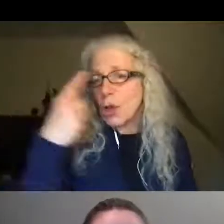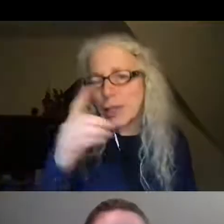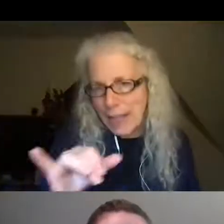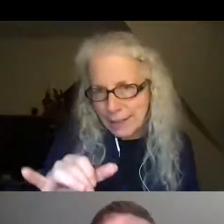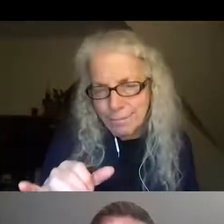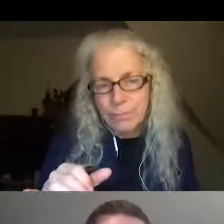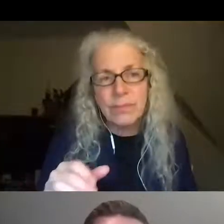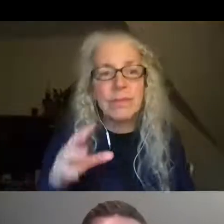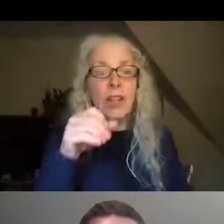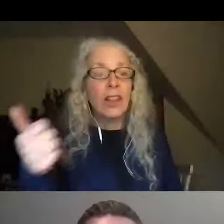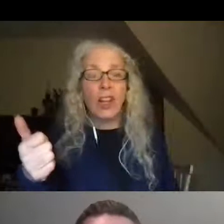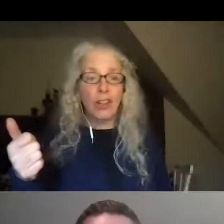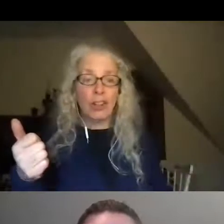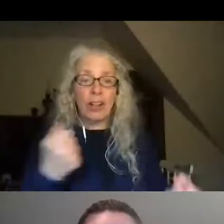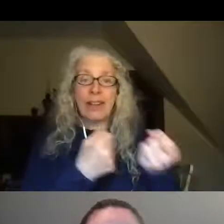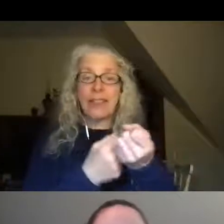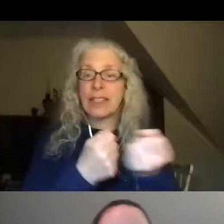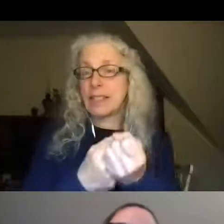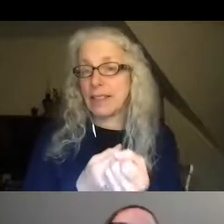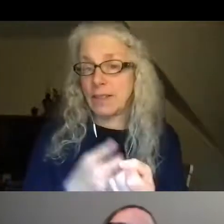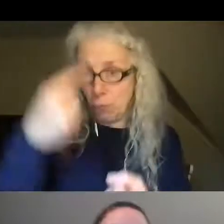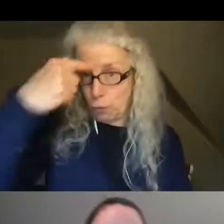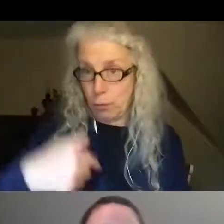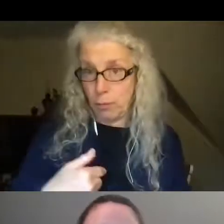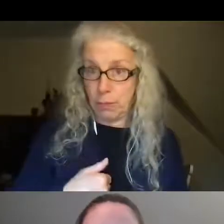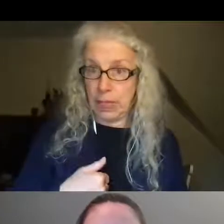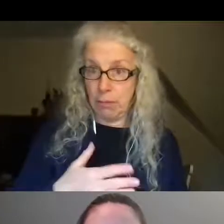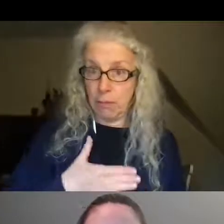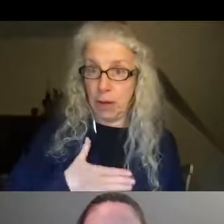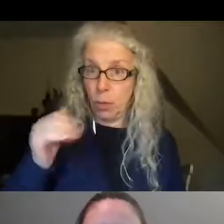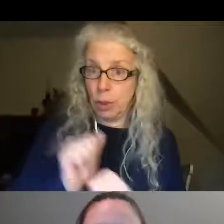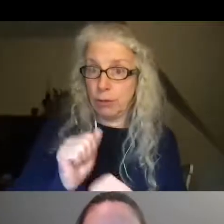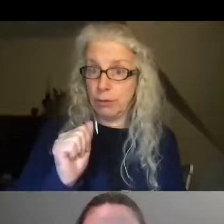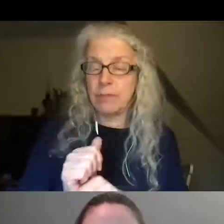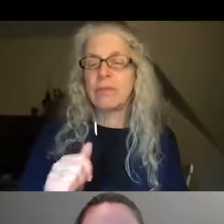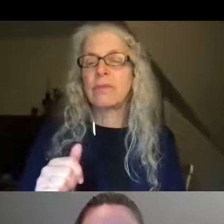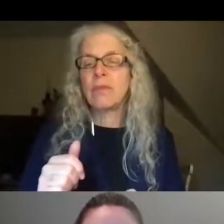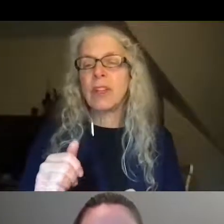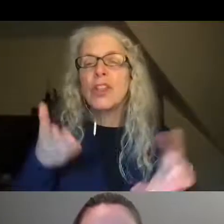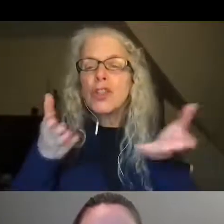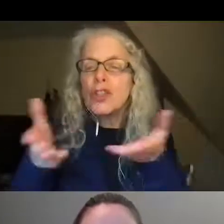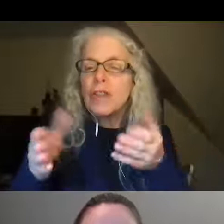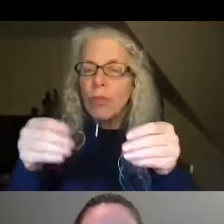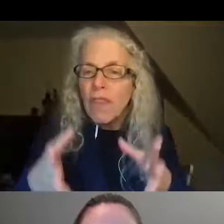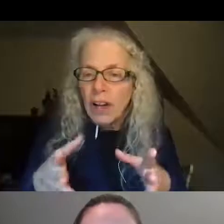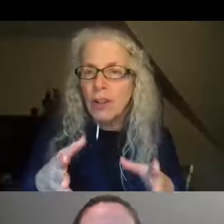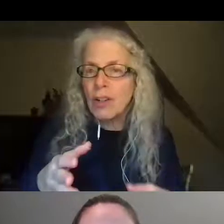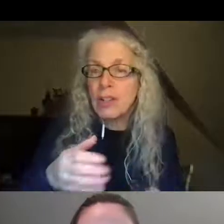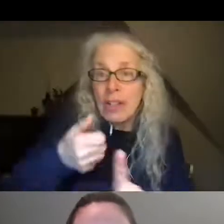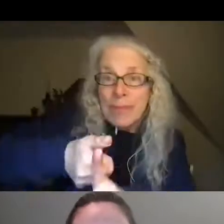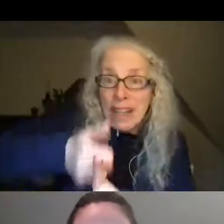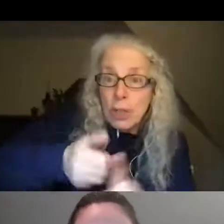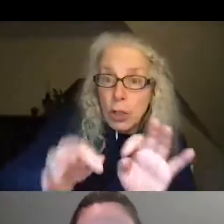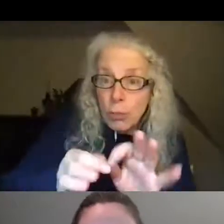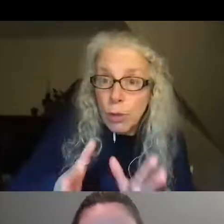biggest form of advocacy that we provide is for service providers, interpreters that have not